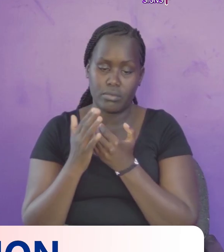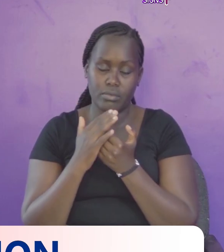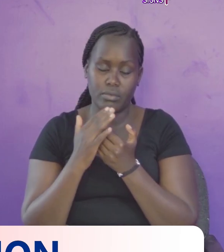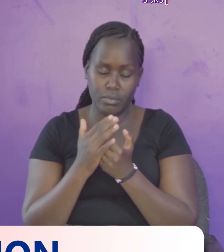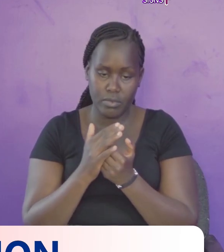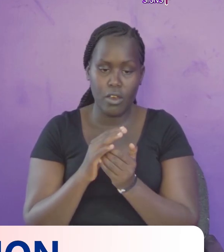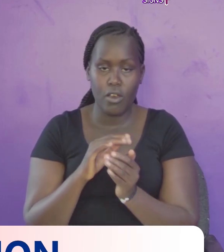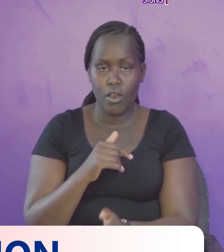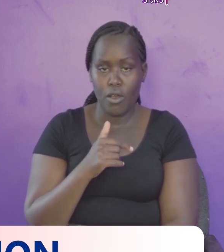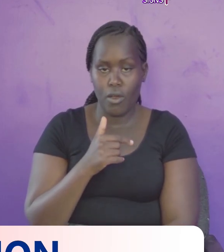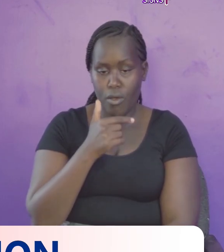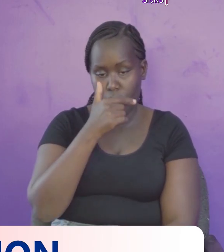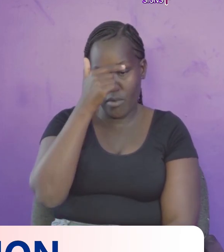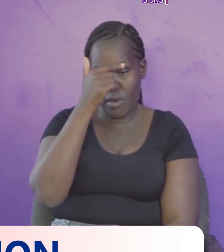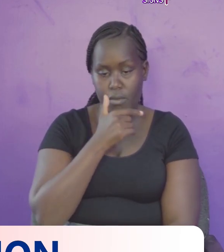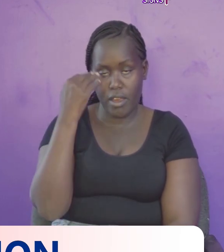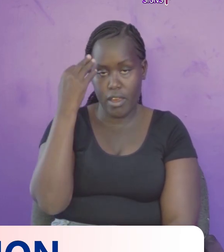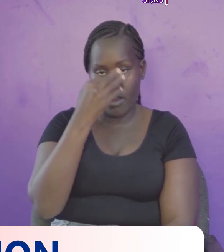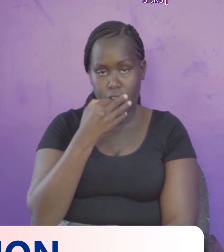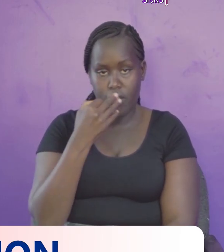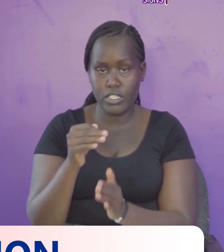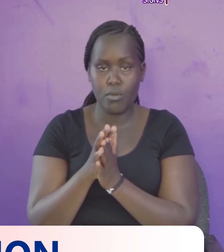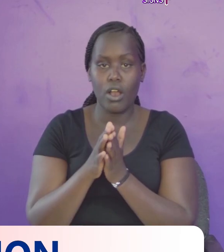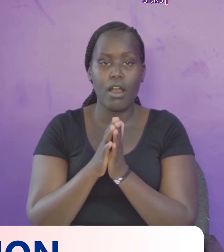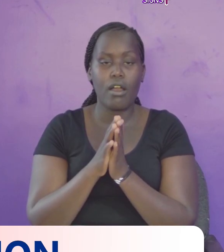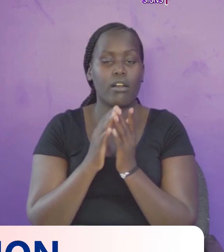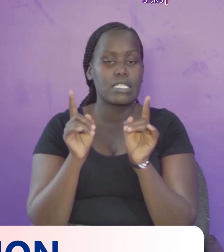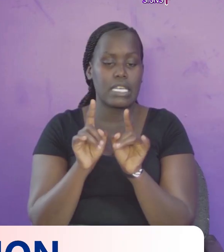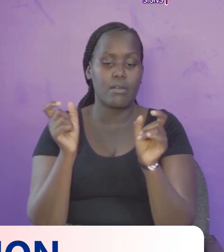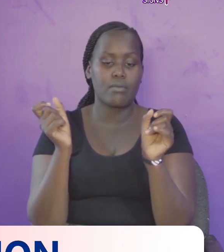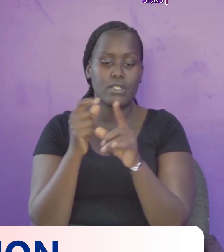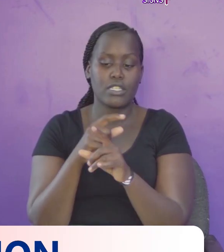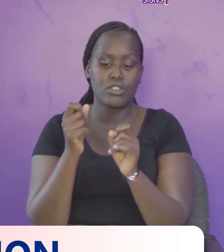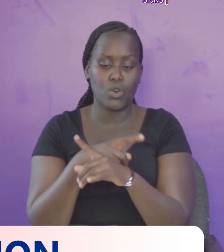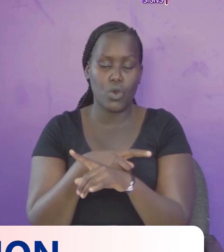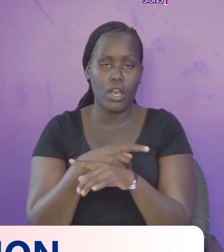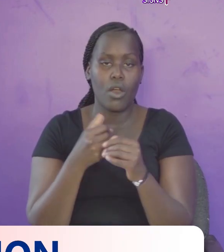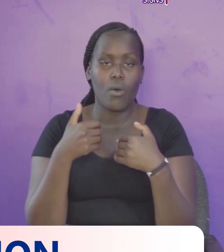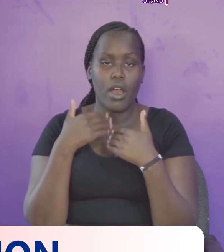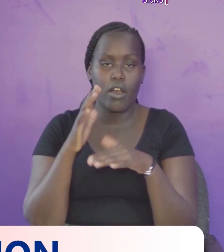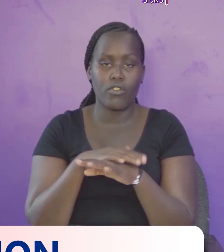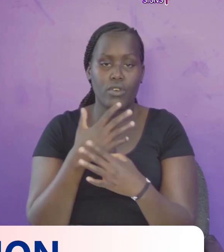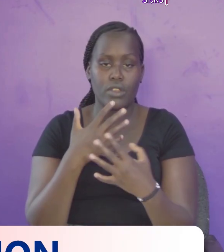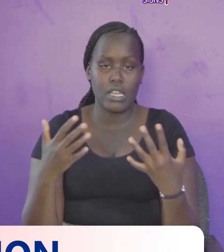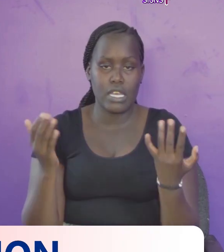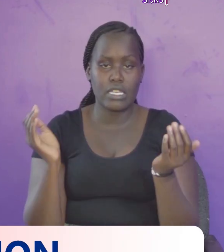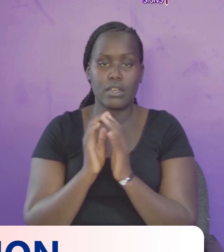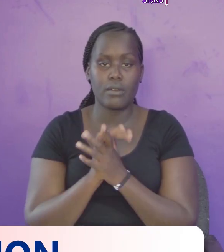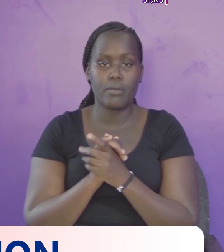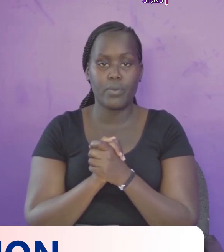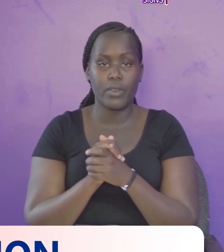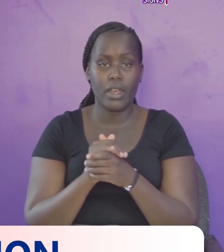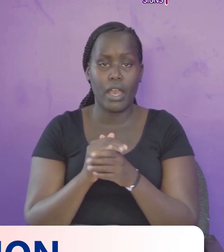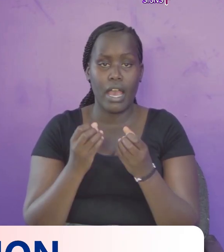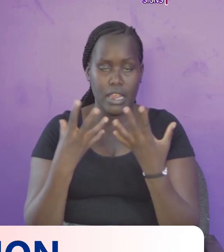blind Jonas Simba Facebook and TikTok. Kuna vitu mzuri huko. By the way, kuna vitu mzuri. Things are coming up in 2026.